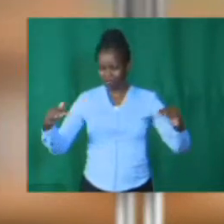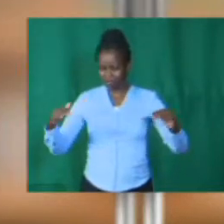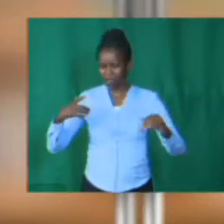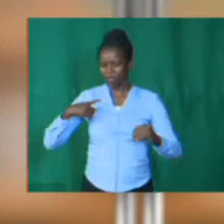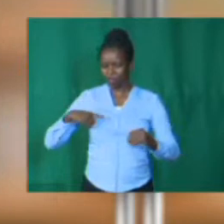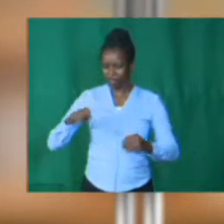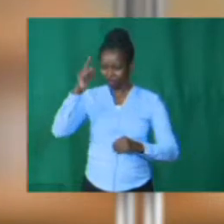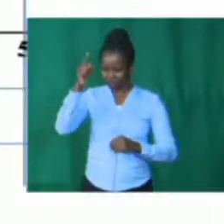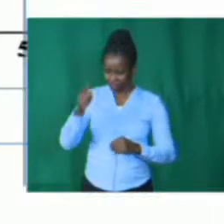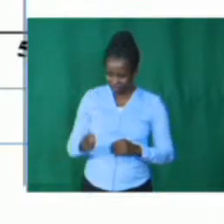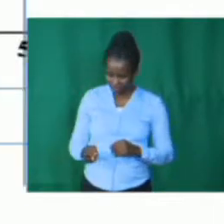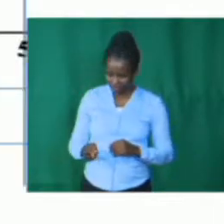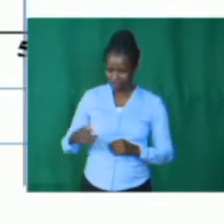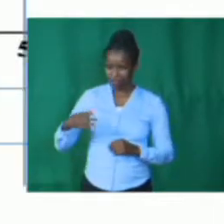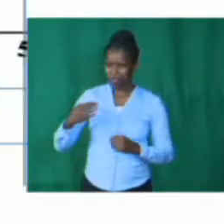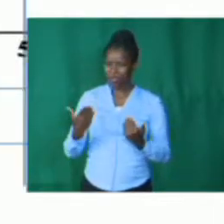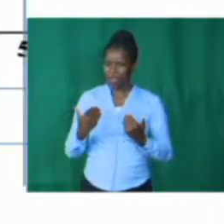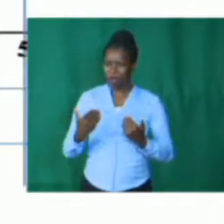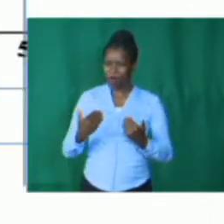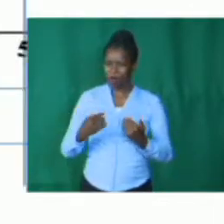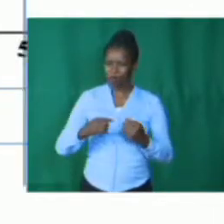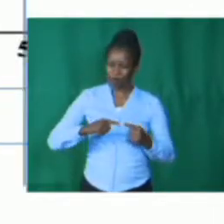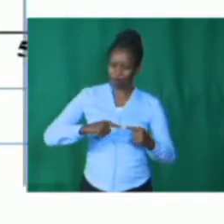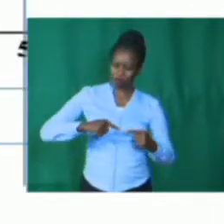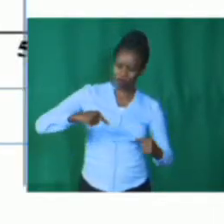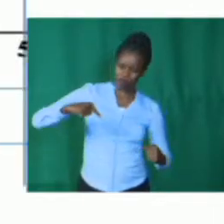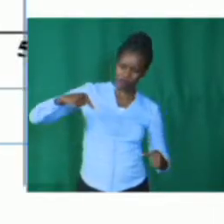this line segment, DLN?